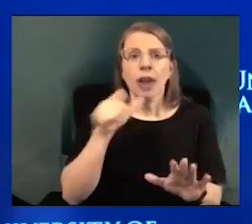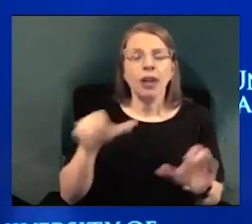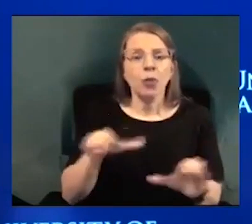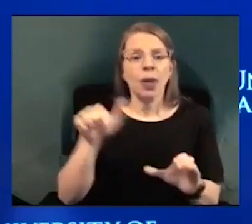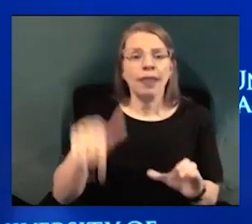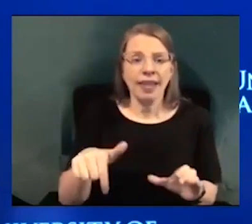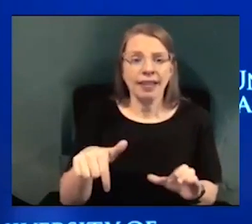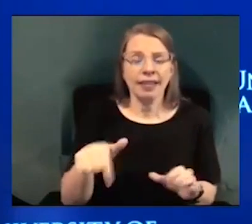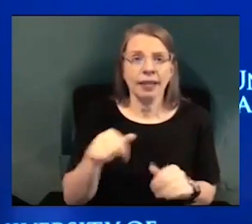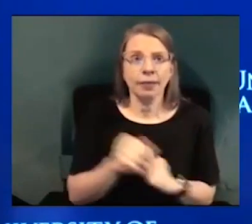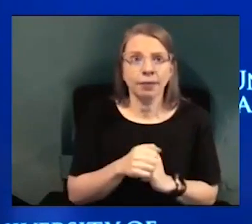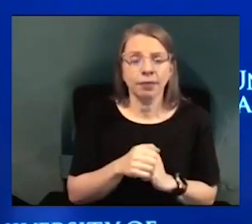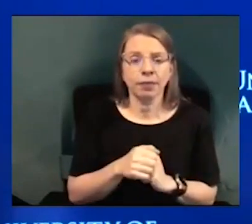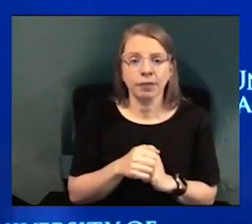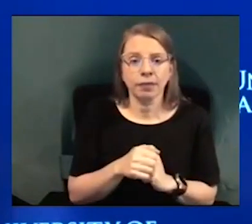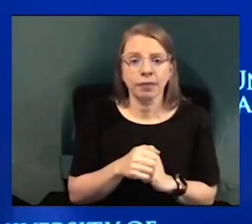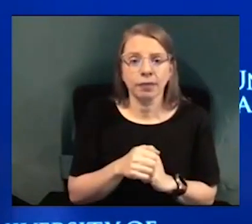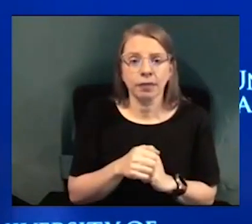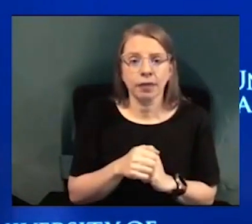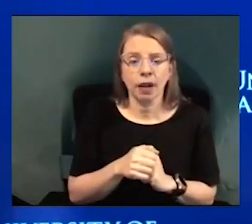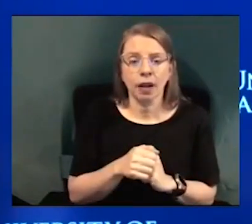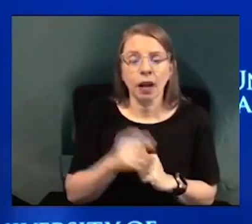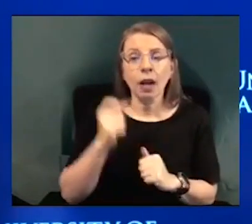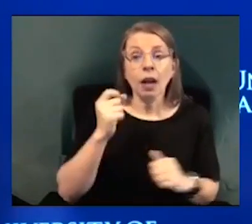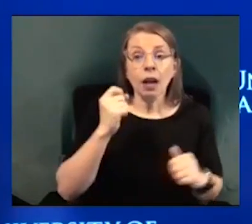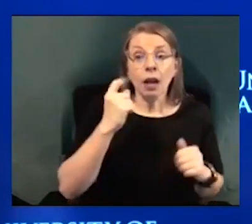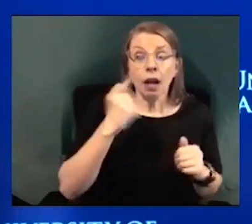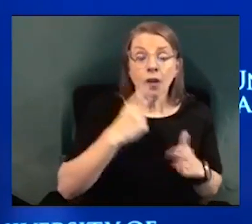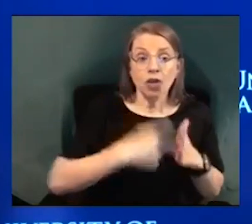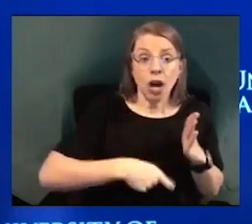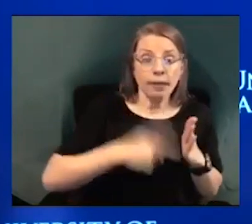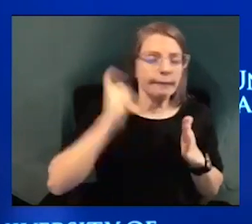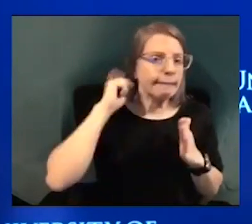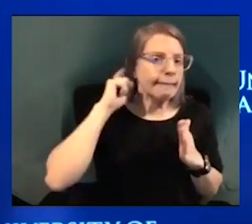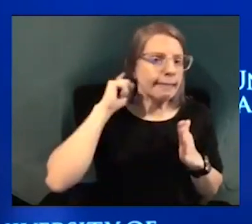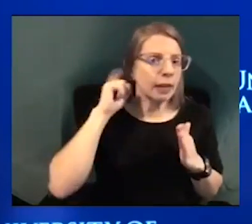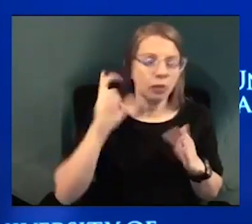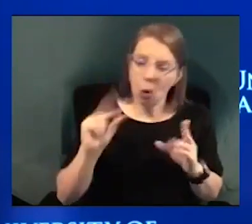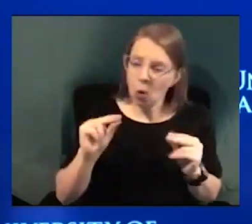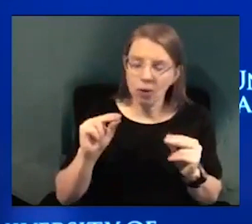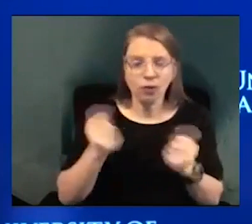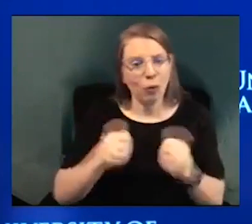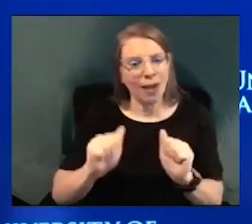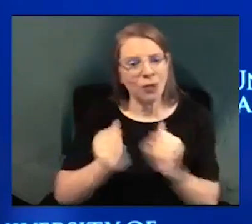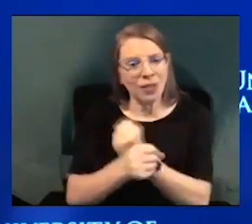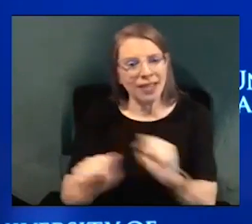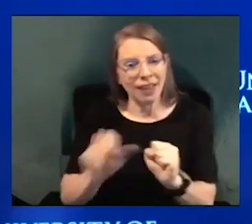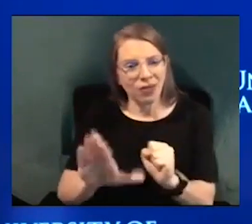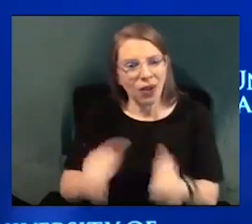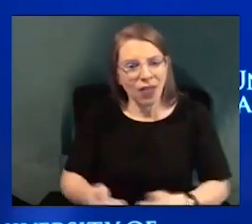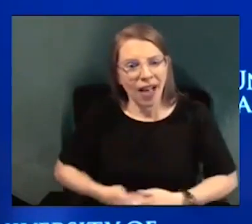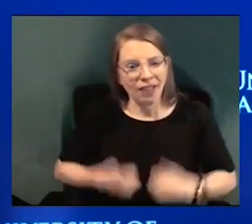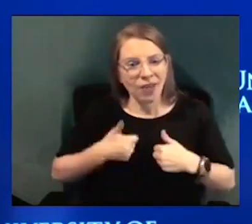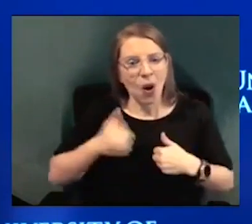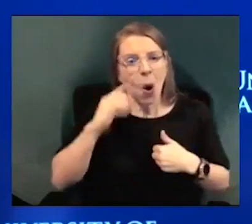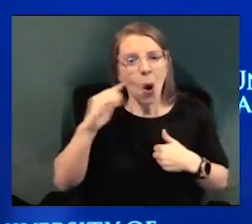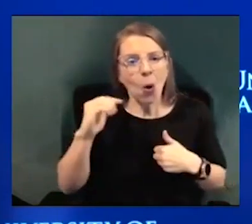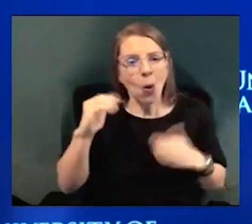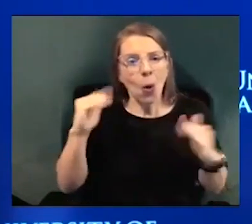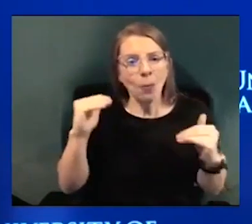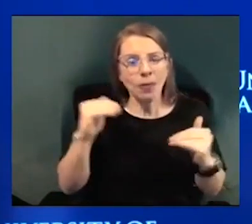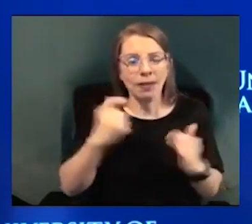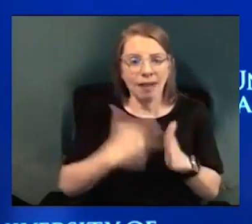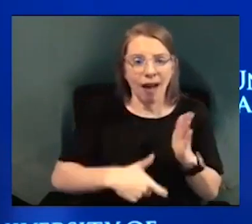don't not do something because of the cost. You only are trying to save a life and hoping that the cost side works out later. Right. And,